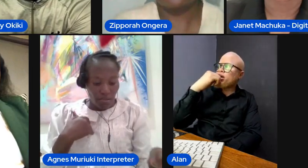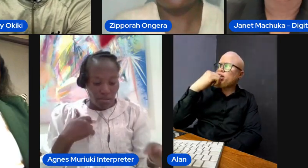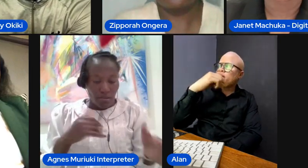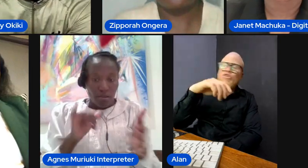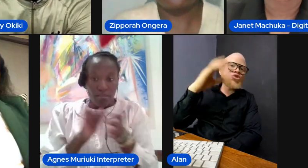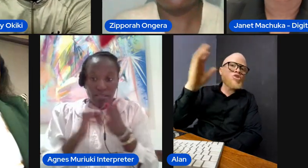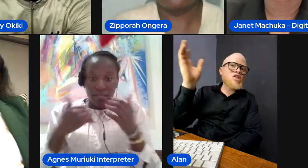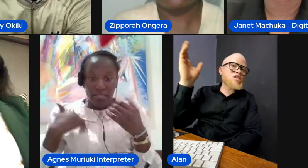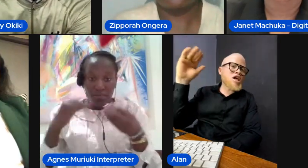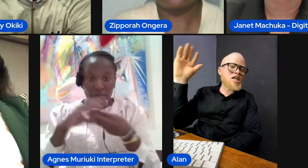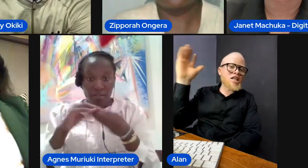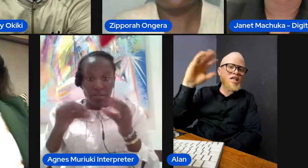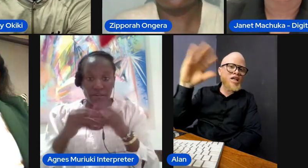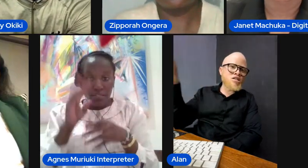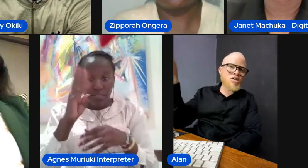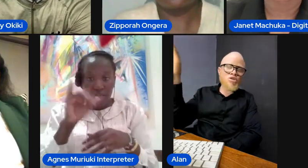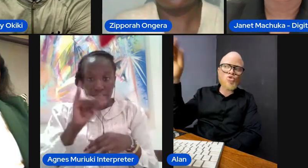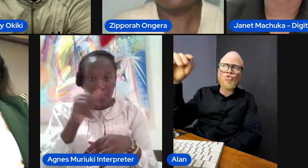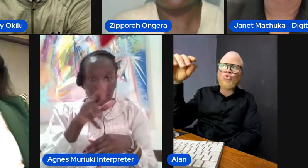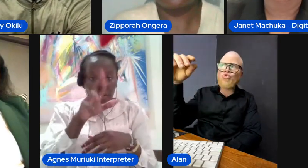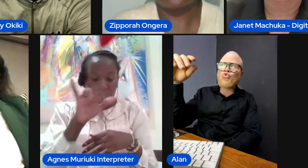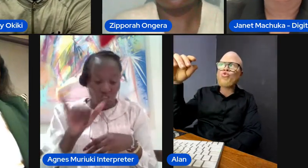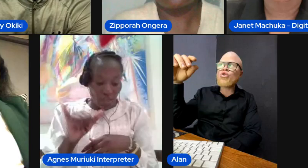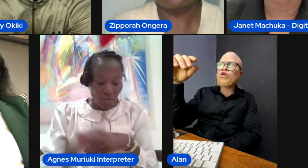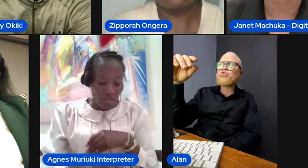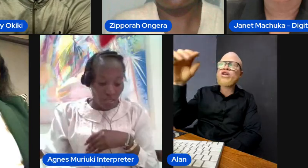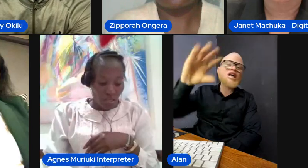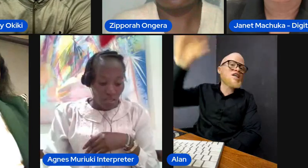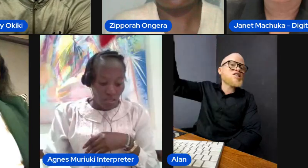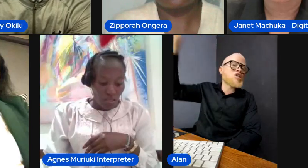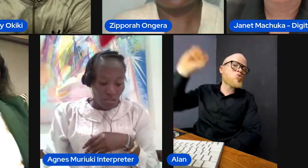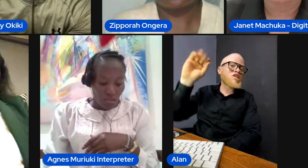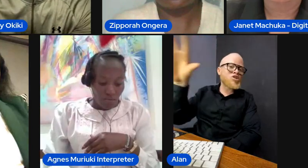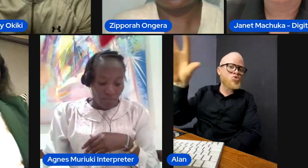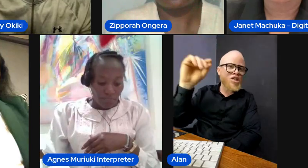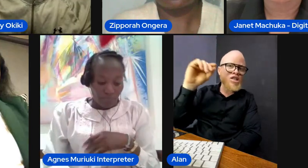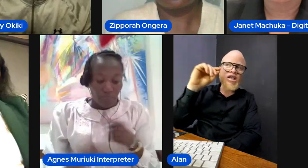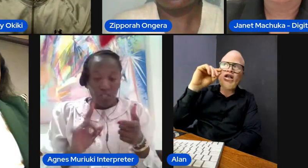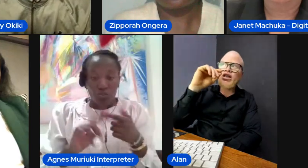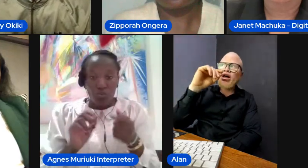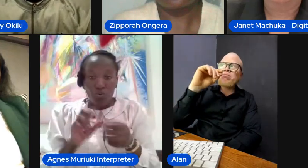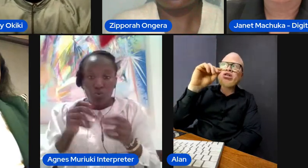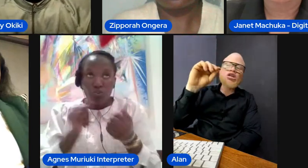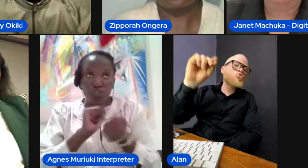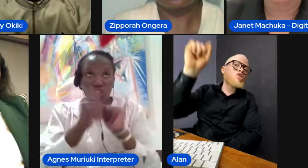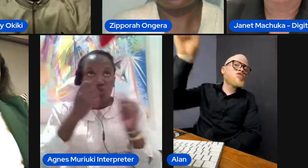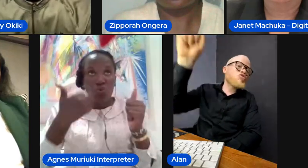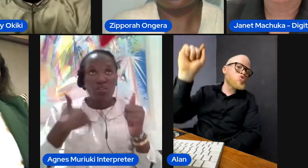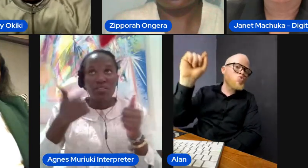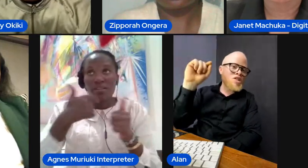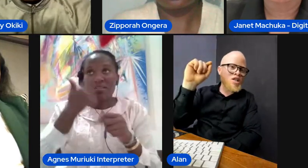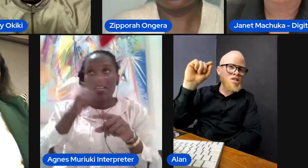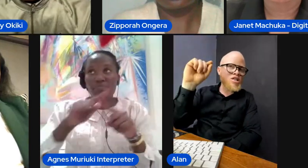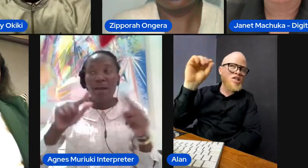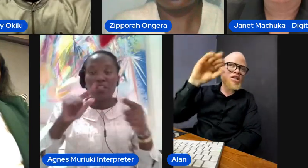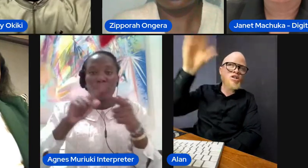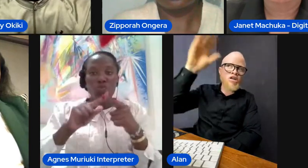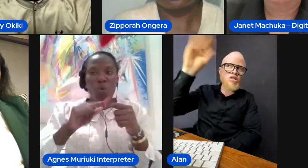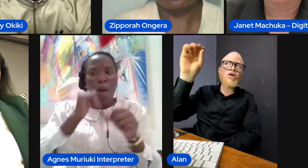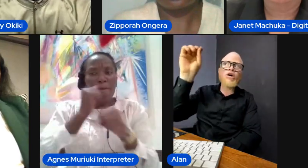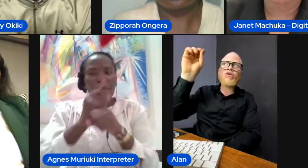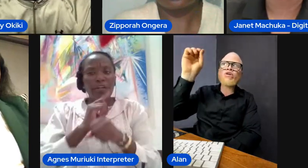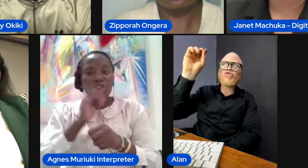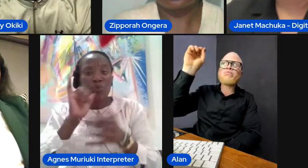Jerry, that I do not necessarily need to regurgitate what he has already said, but just to reinforce what he has said,